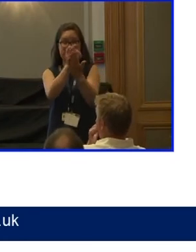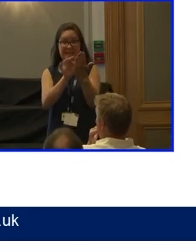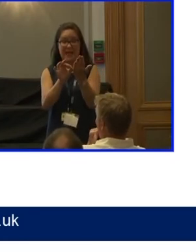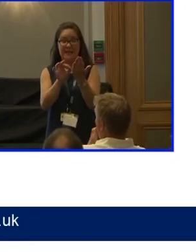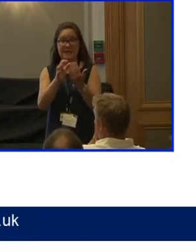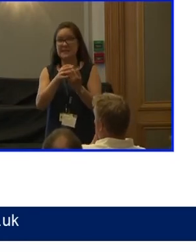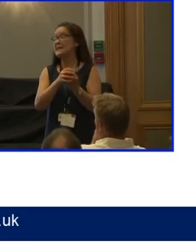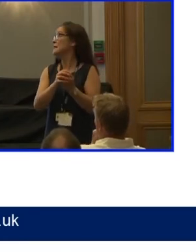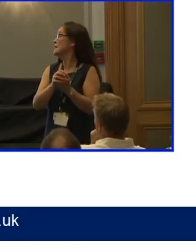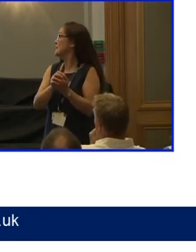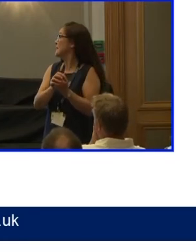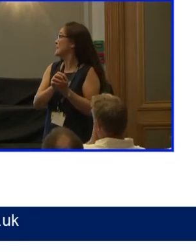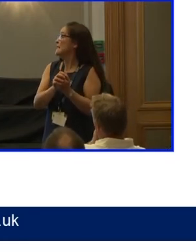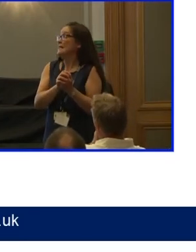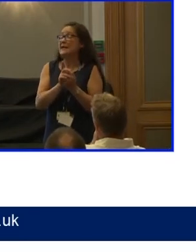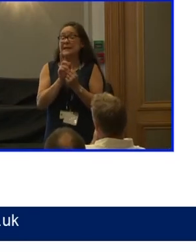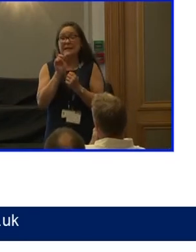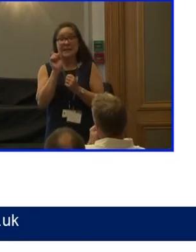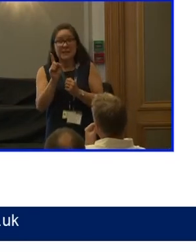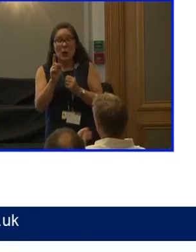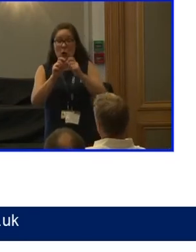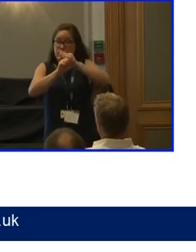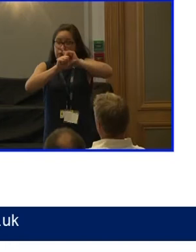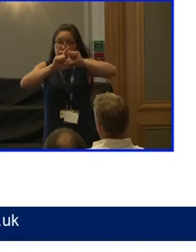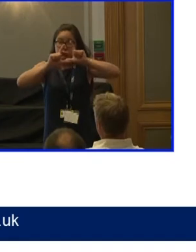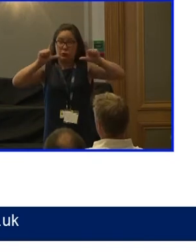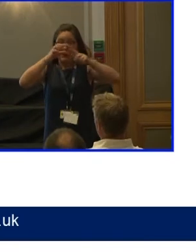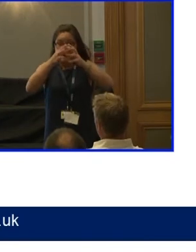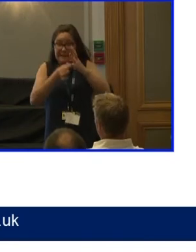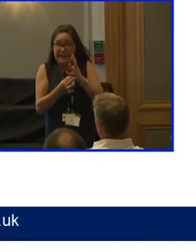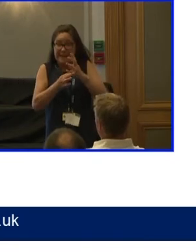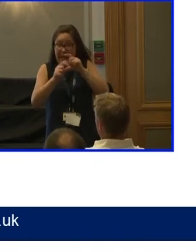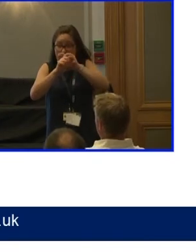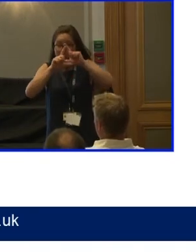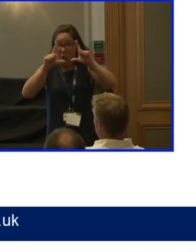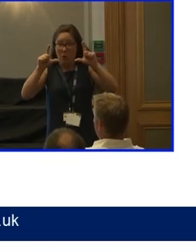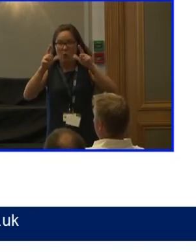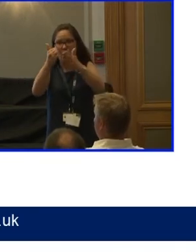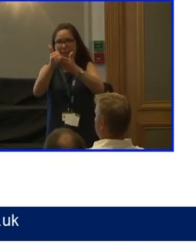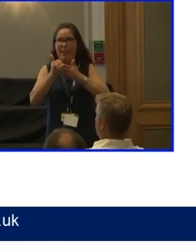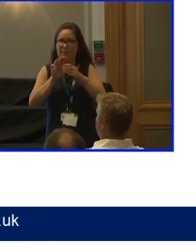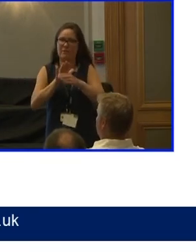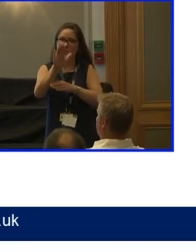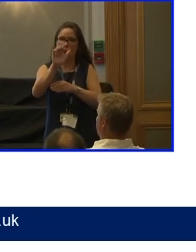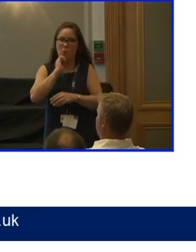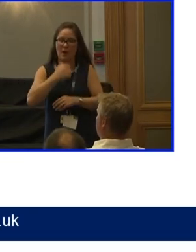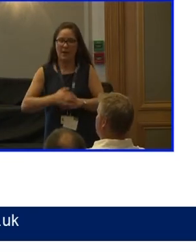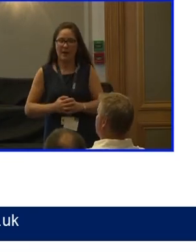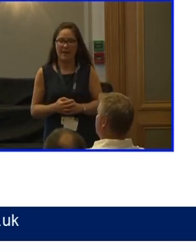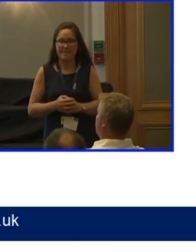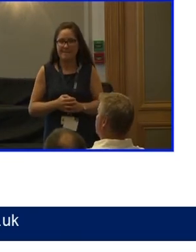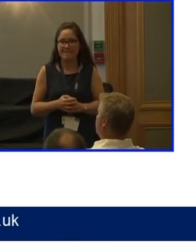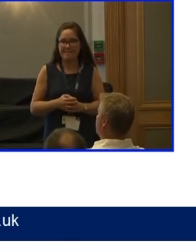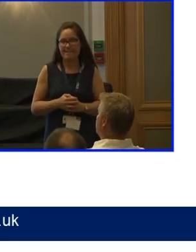imaging modalities or outcome measures may also be useful in studies in the future. And finally, where approaches